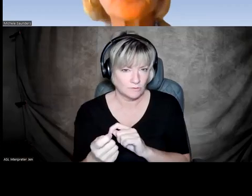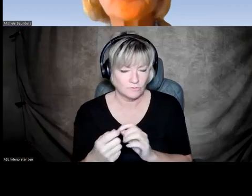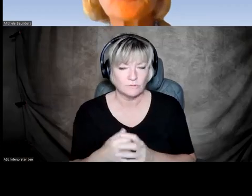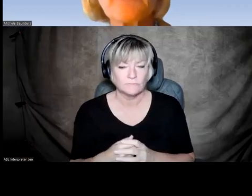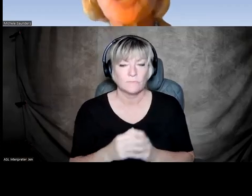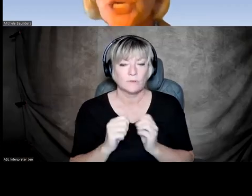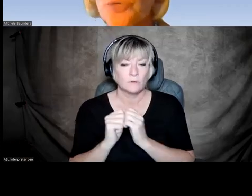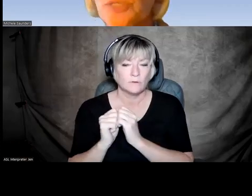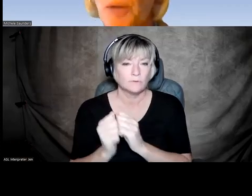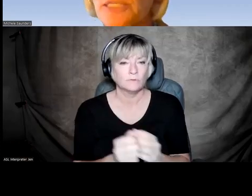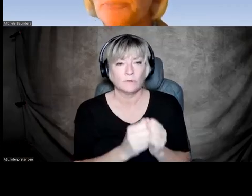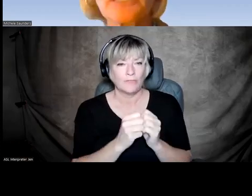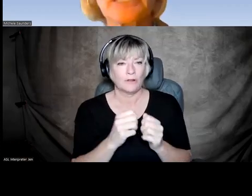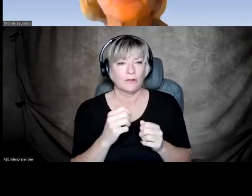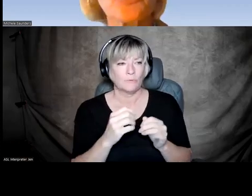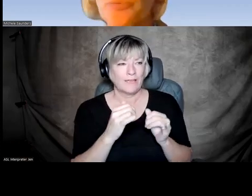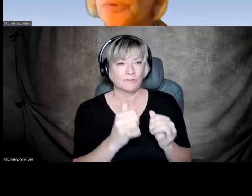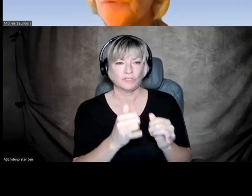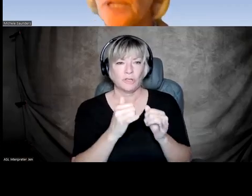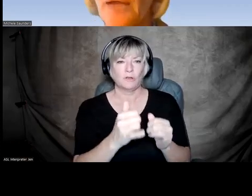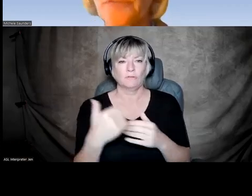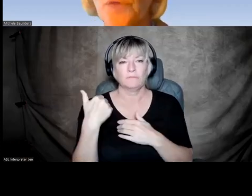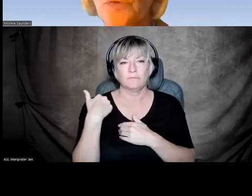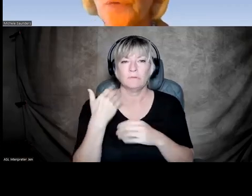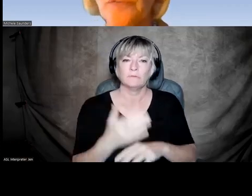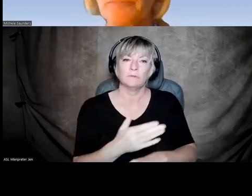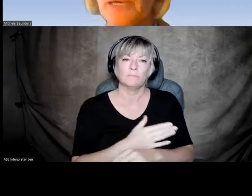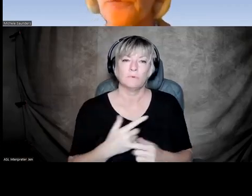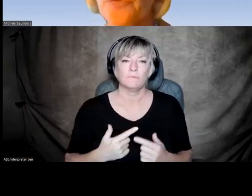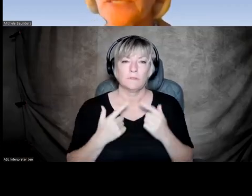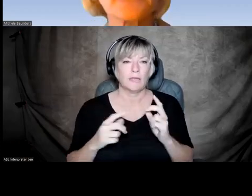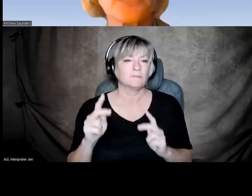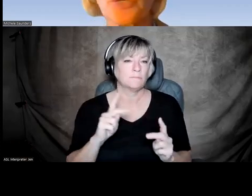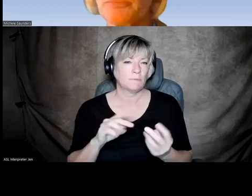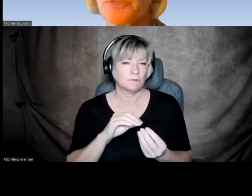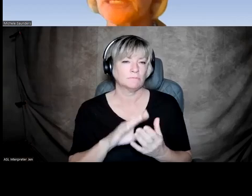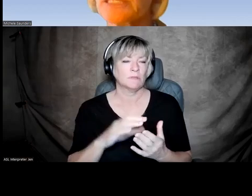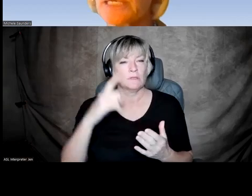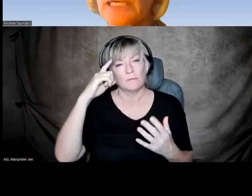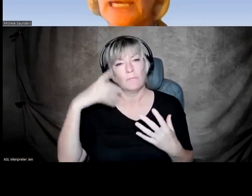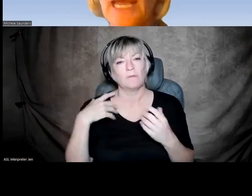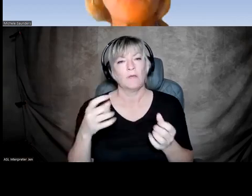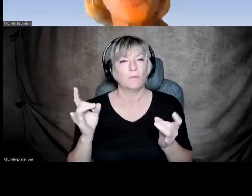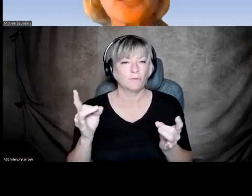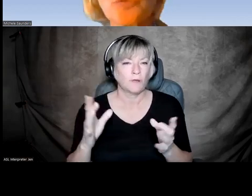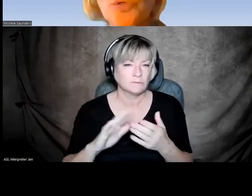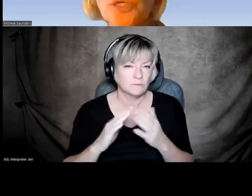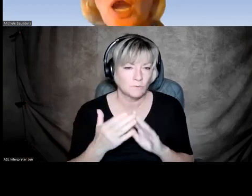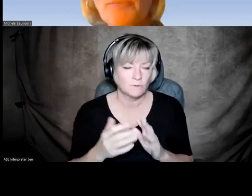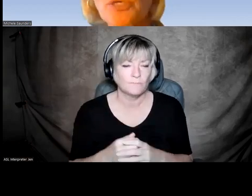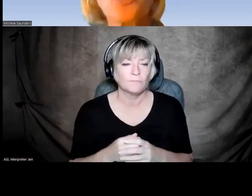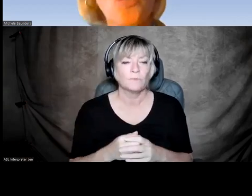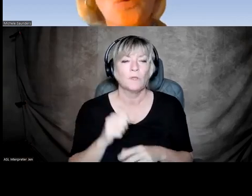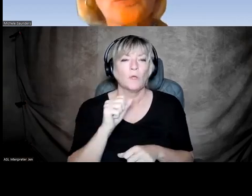Together, we have a shared responsibility to improve the lives of those facing mental health crisis in our communities, and working toward